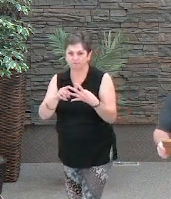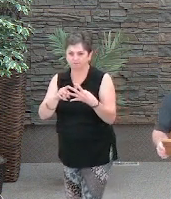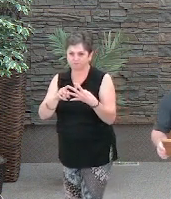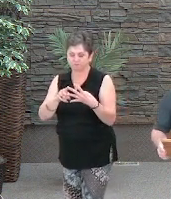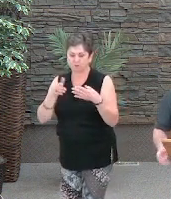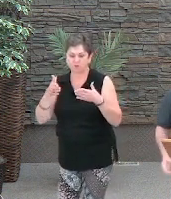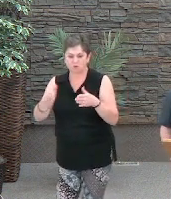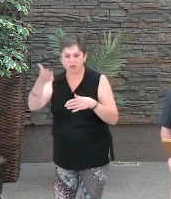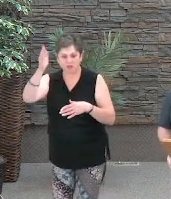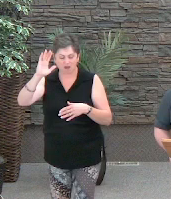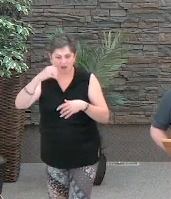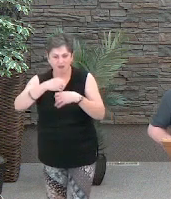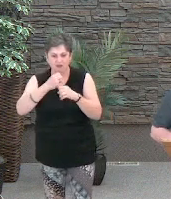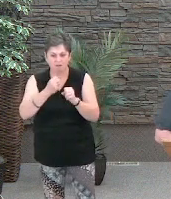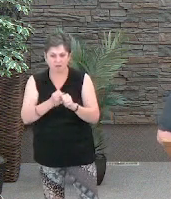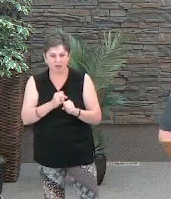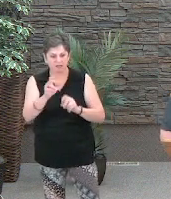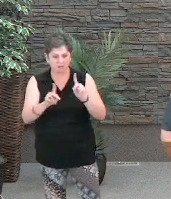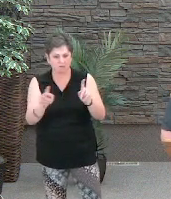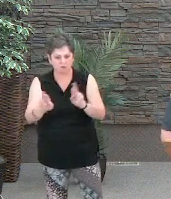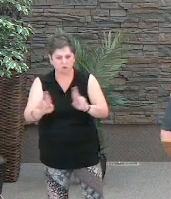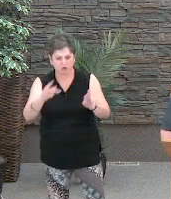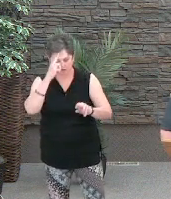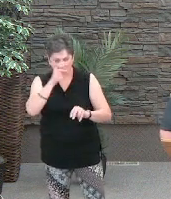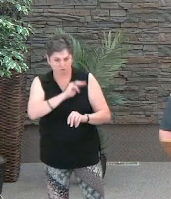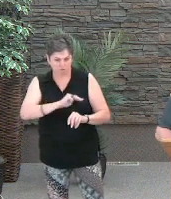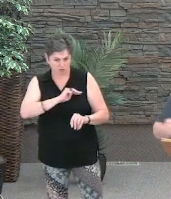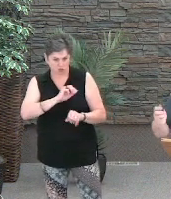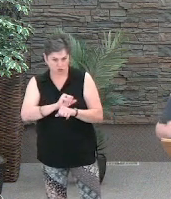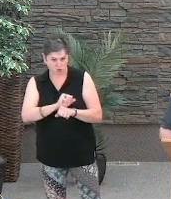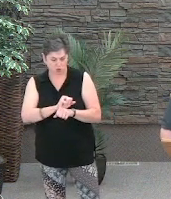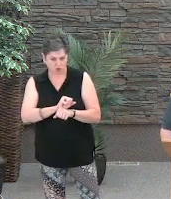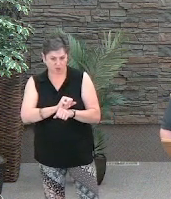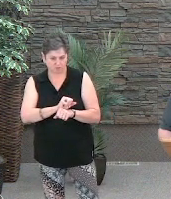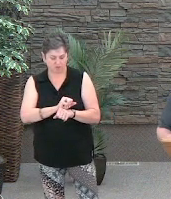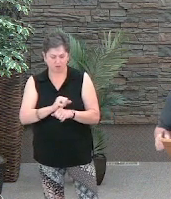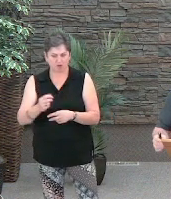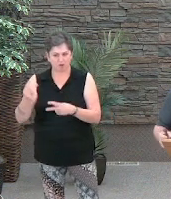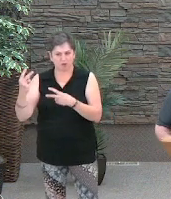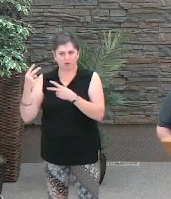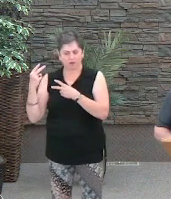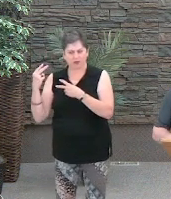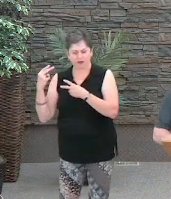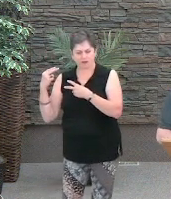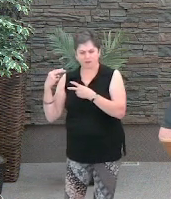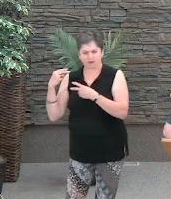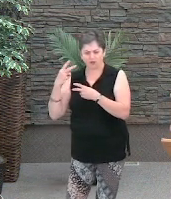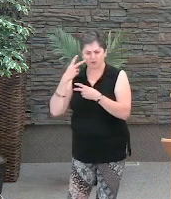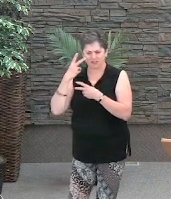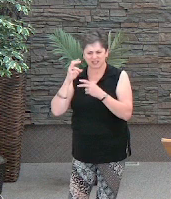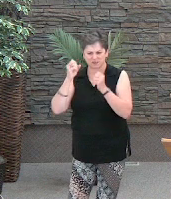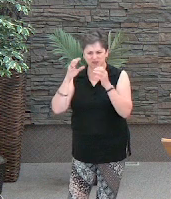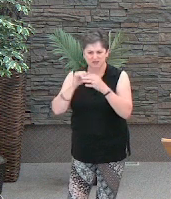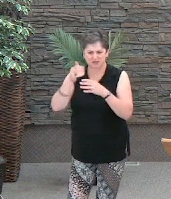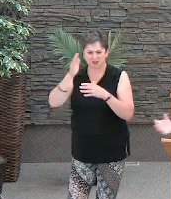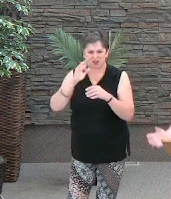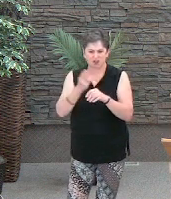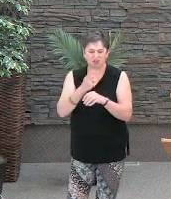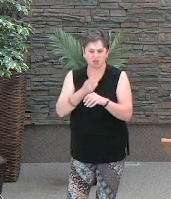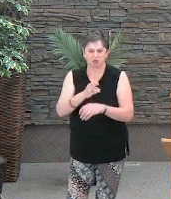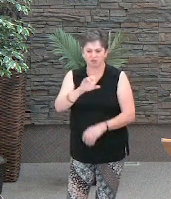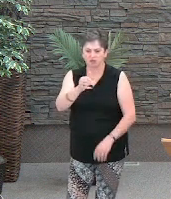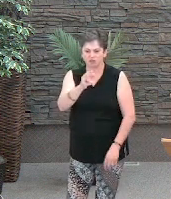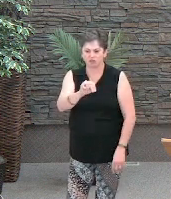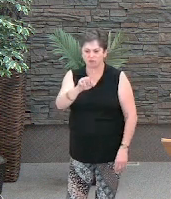the way that God equips his people for mission. As you look through this story, it's amazing to me that God used Jim Lovell, a